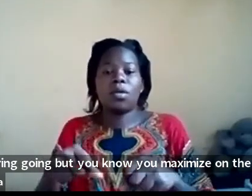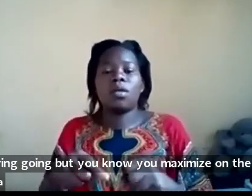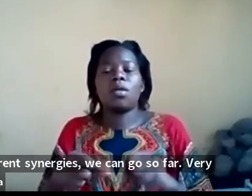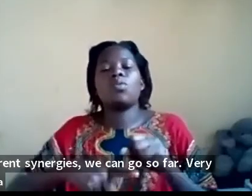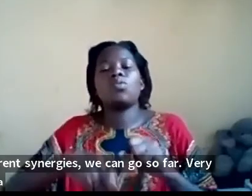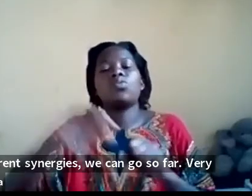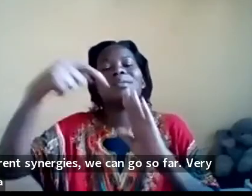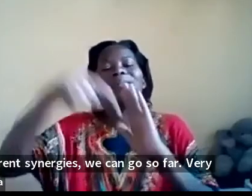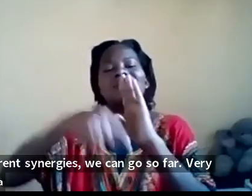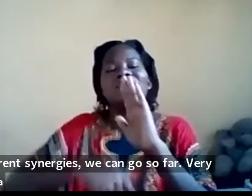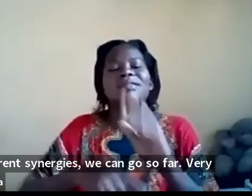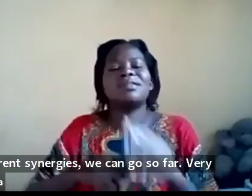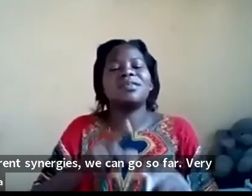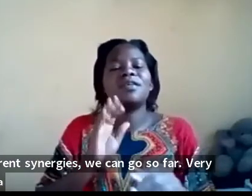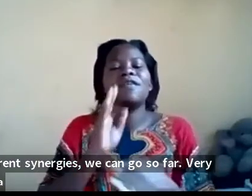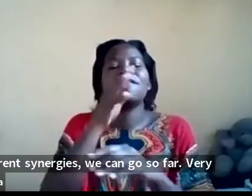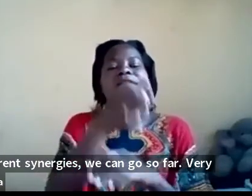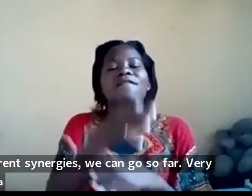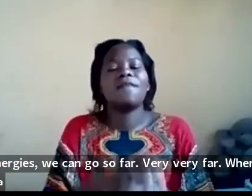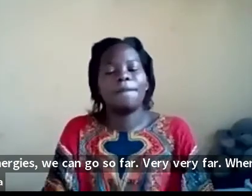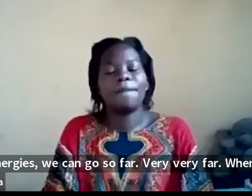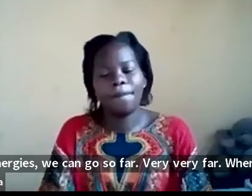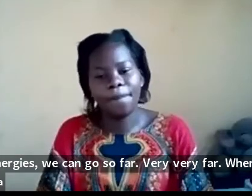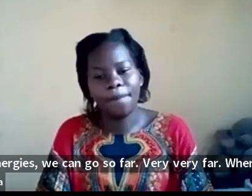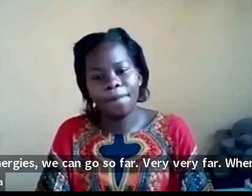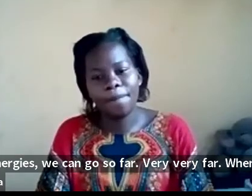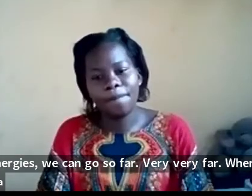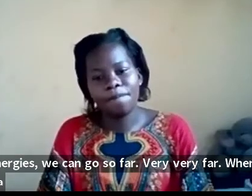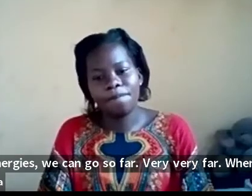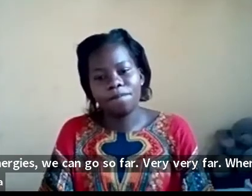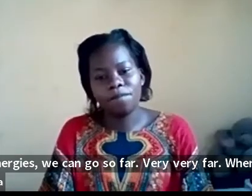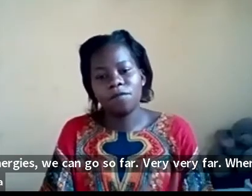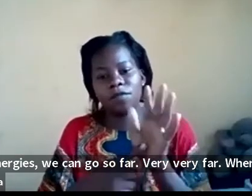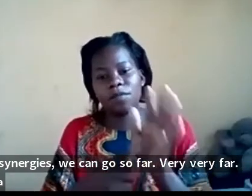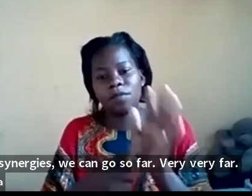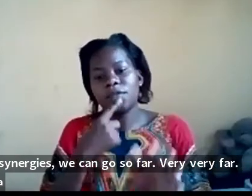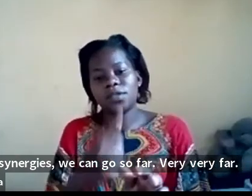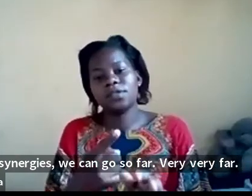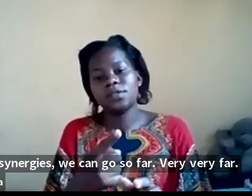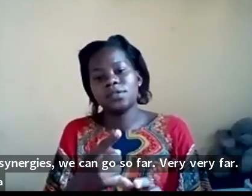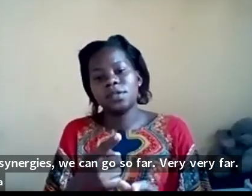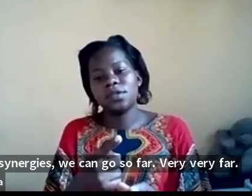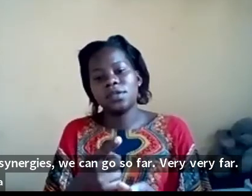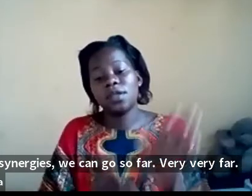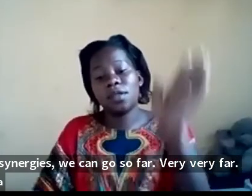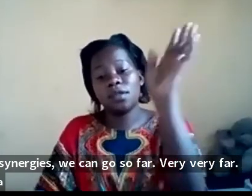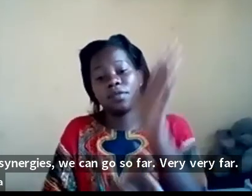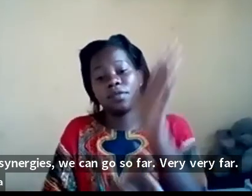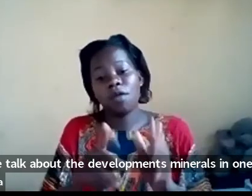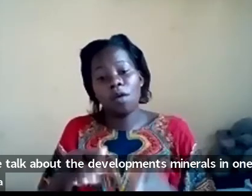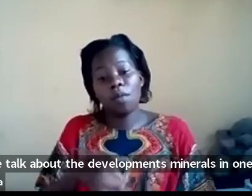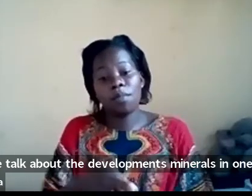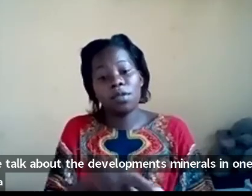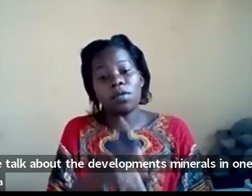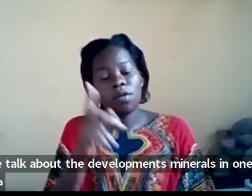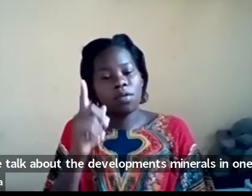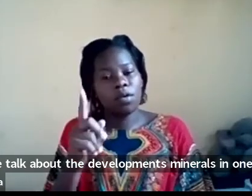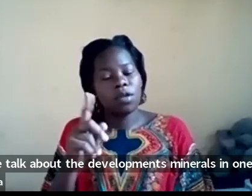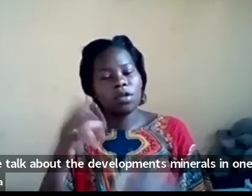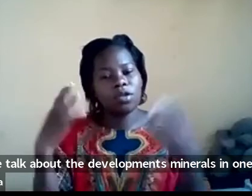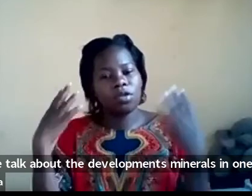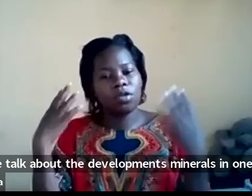very, very far. When we talk about the development minerals, in one of the trainings that we